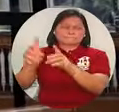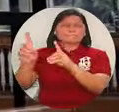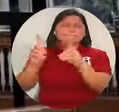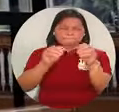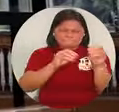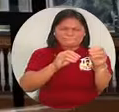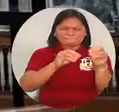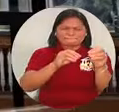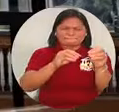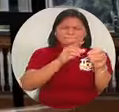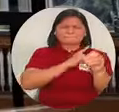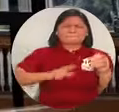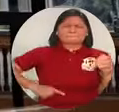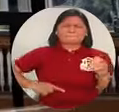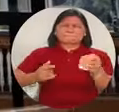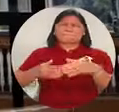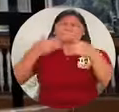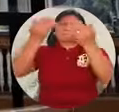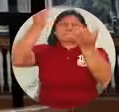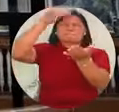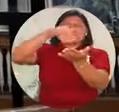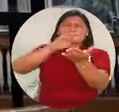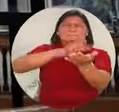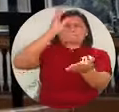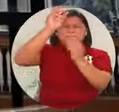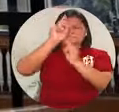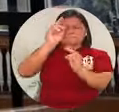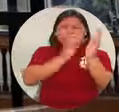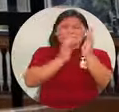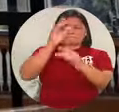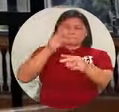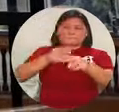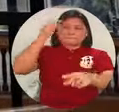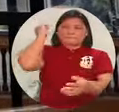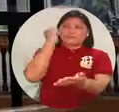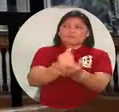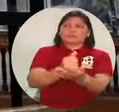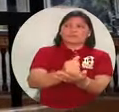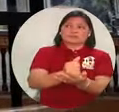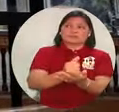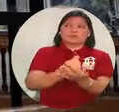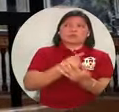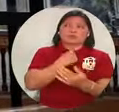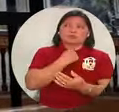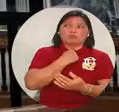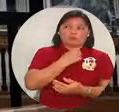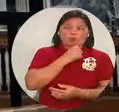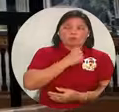do it. Lord, we give you back the glory and honor in Jesus' name. Amen.